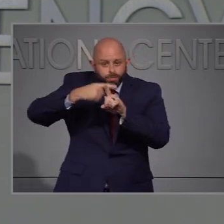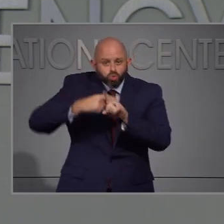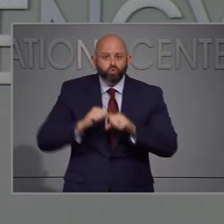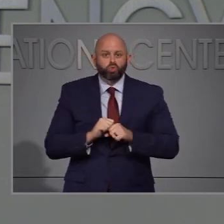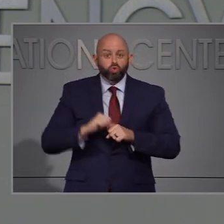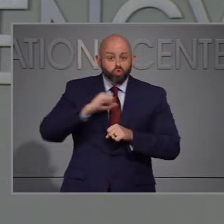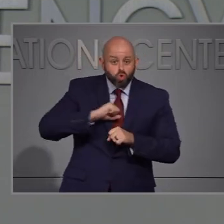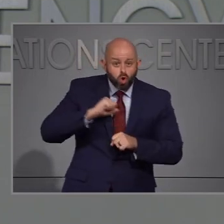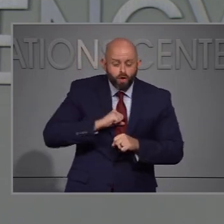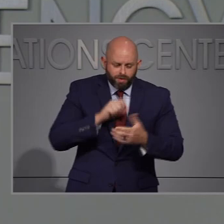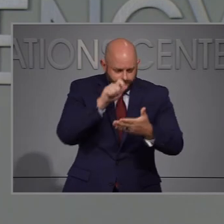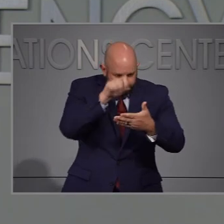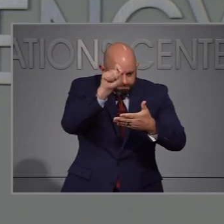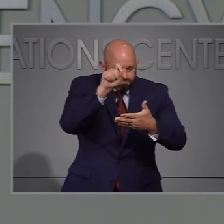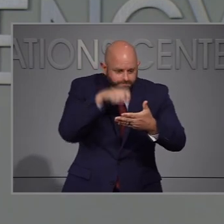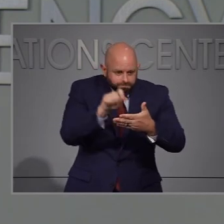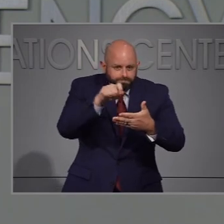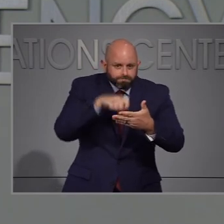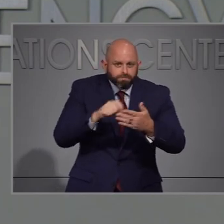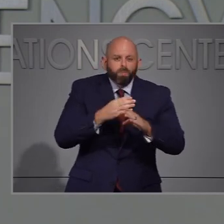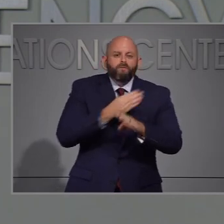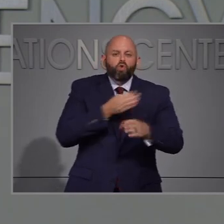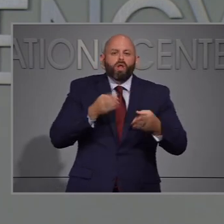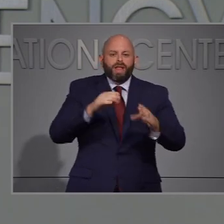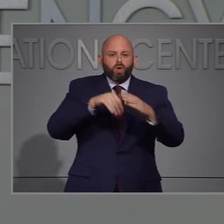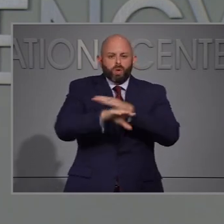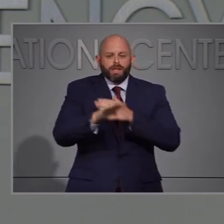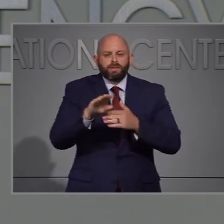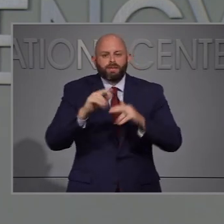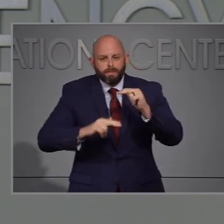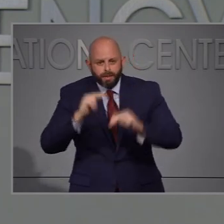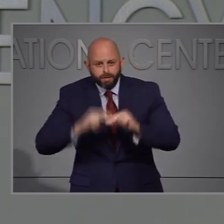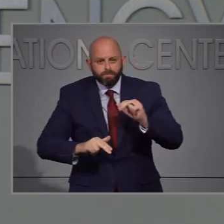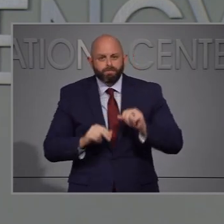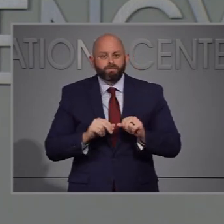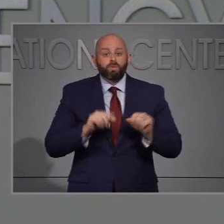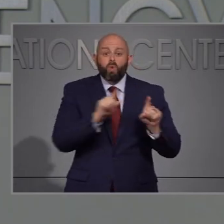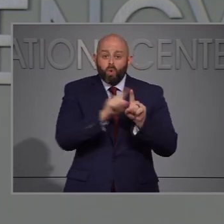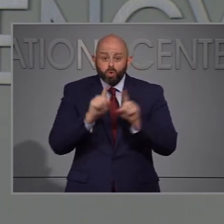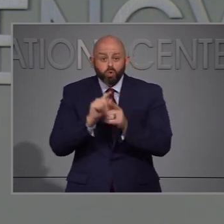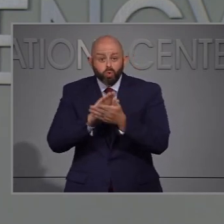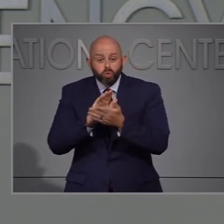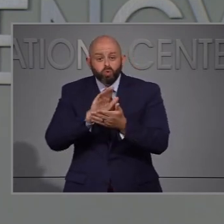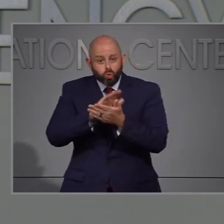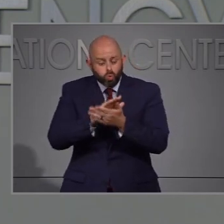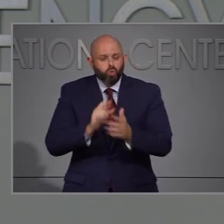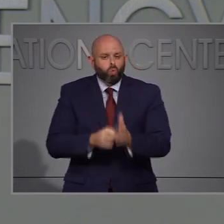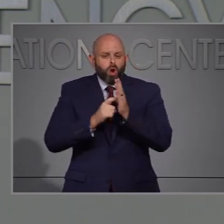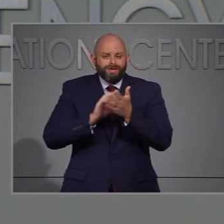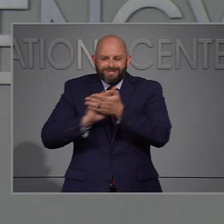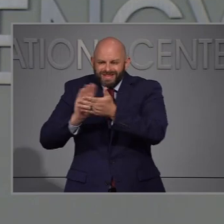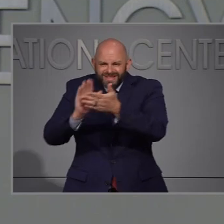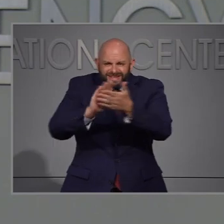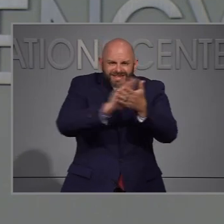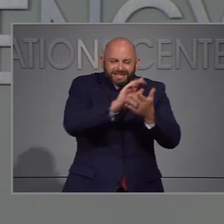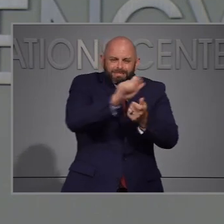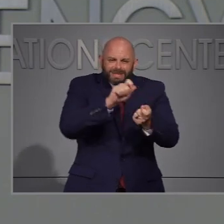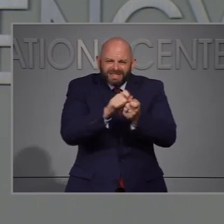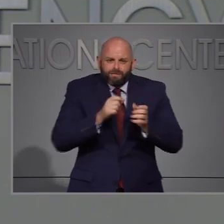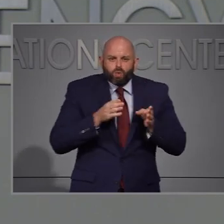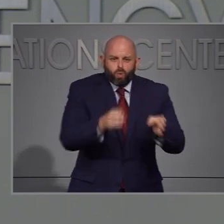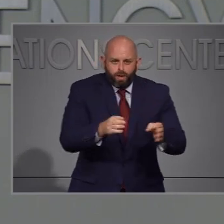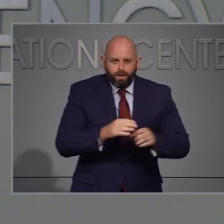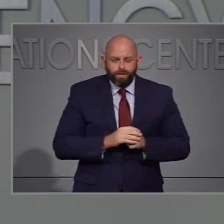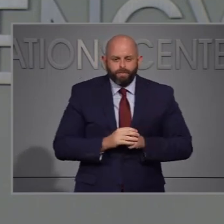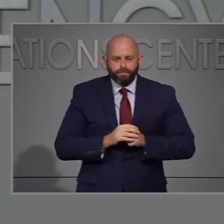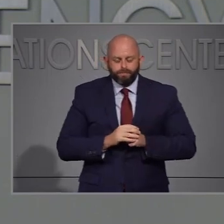sanitizing. Today's new policies create a baseline of health and safety during COVID-19 that every public